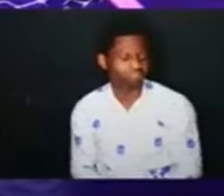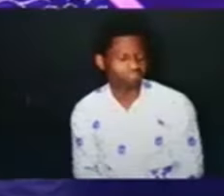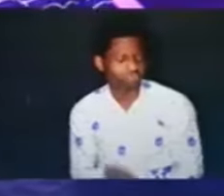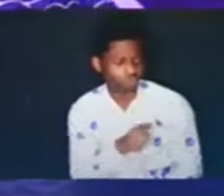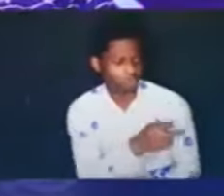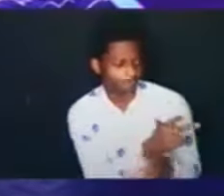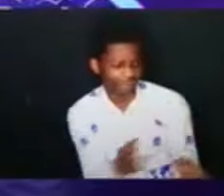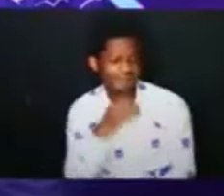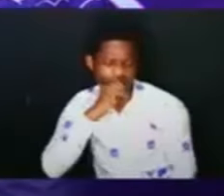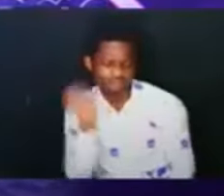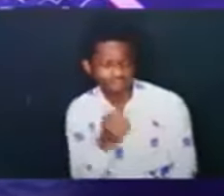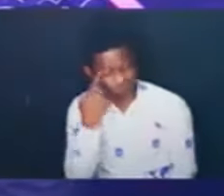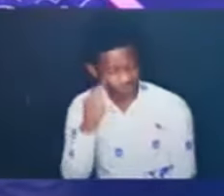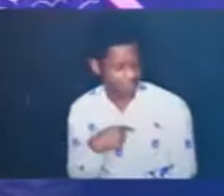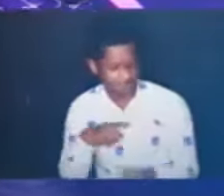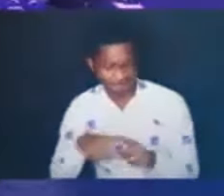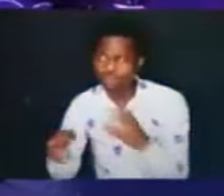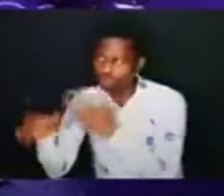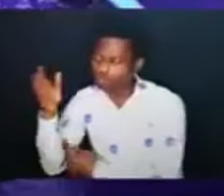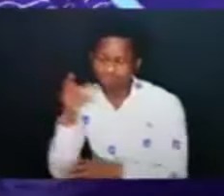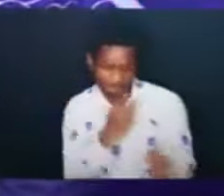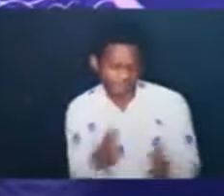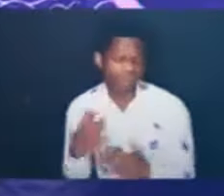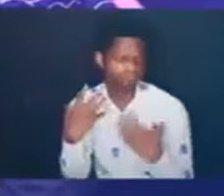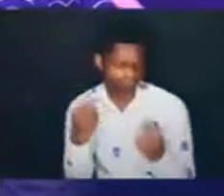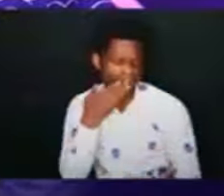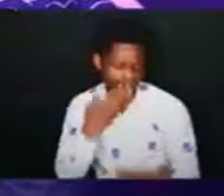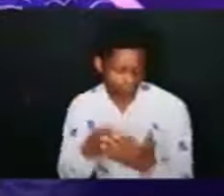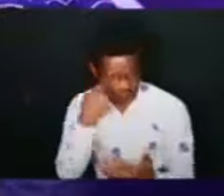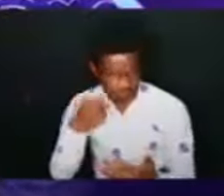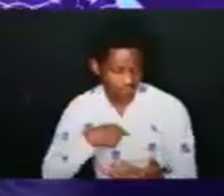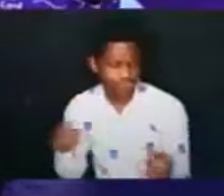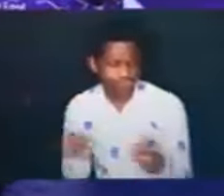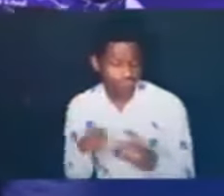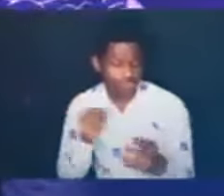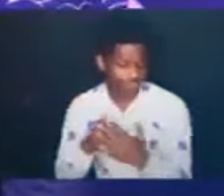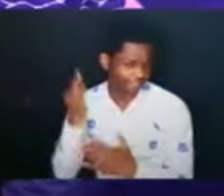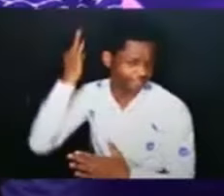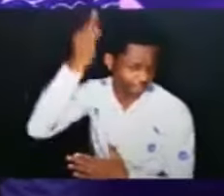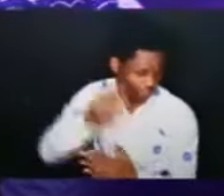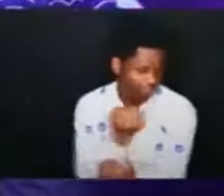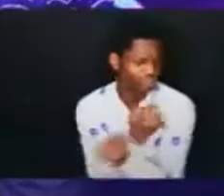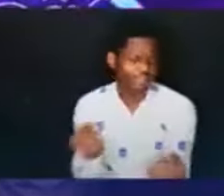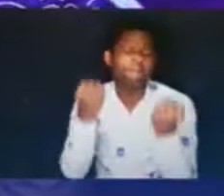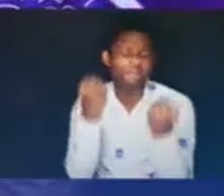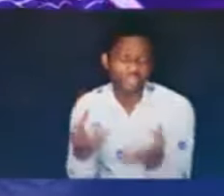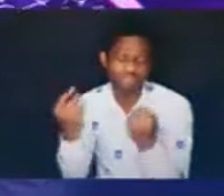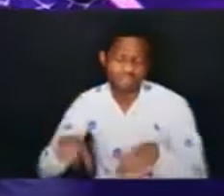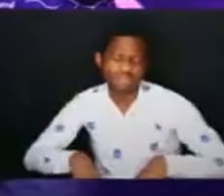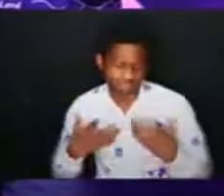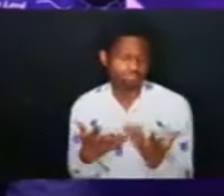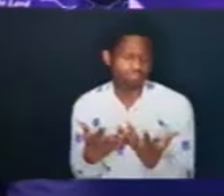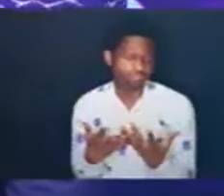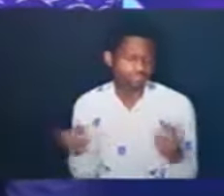bone nanso onyankopon de oderebeye papa se ebeye de adadi eneyi